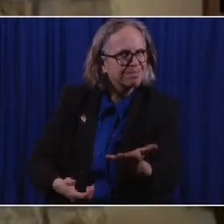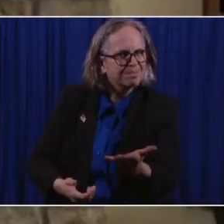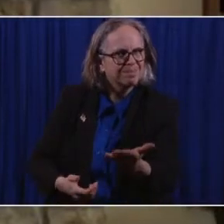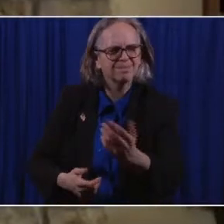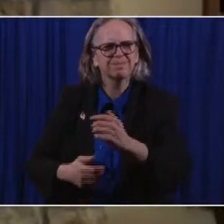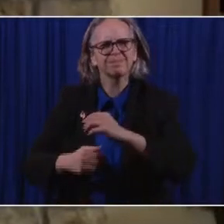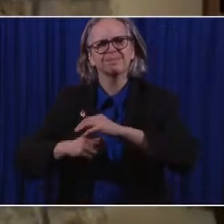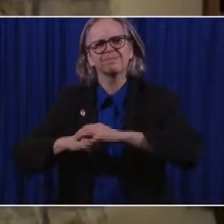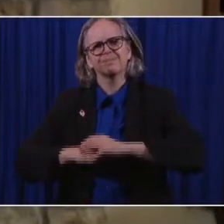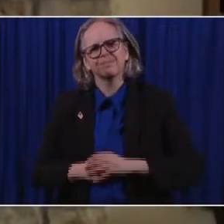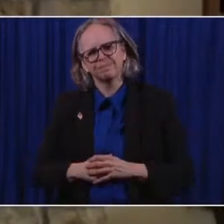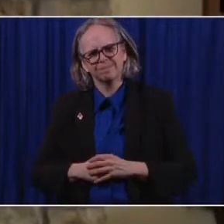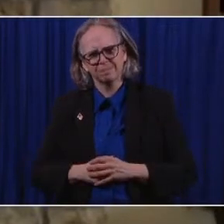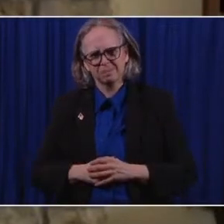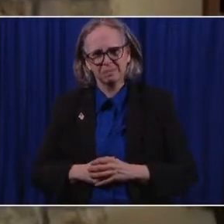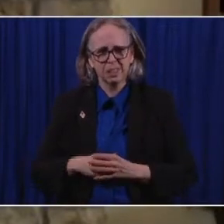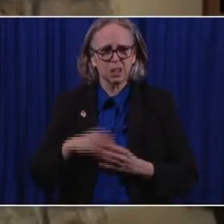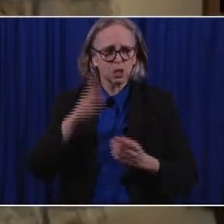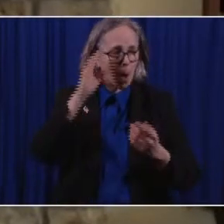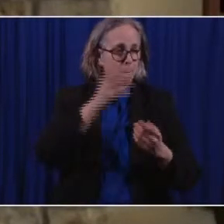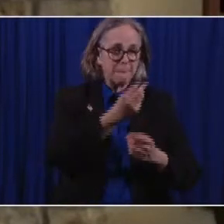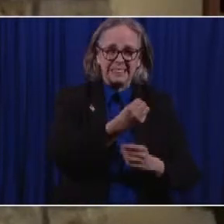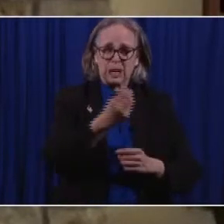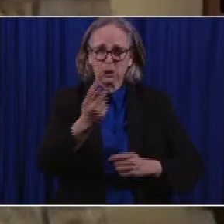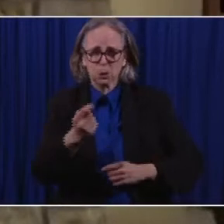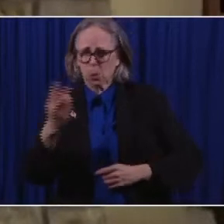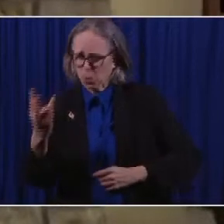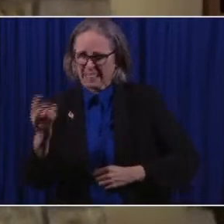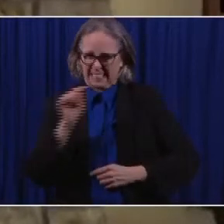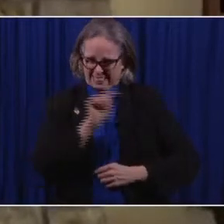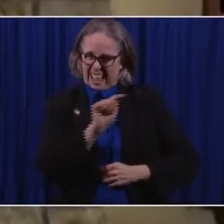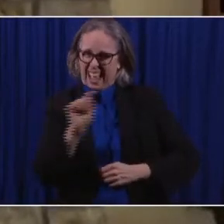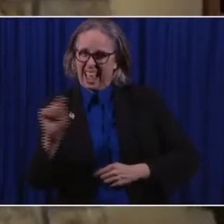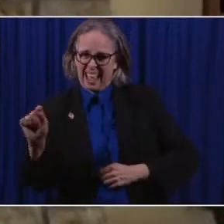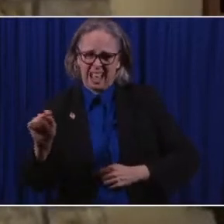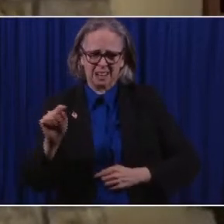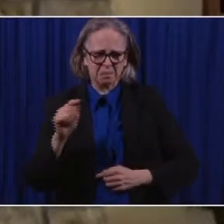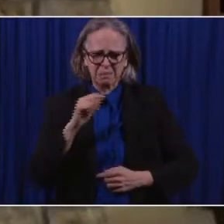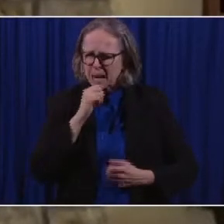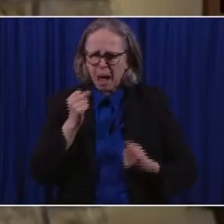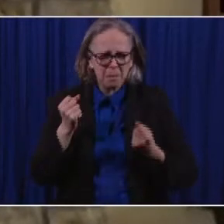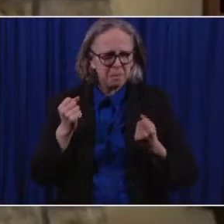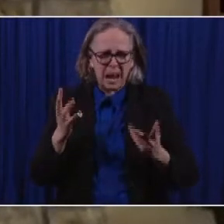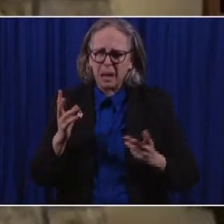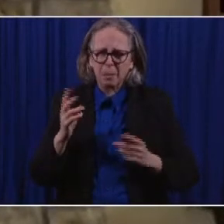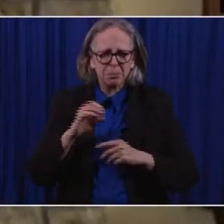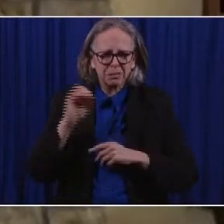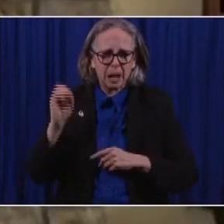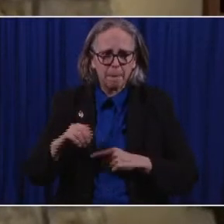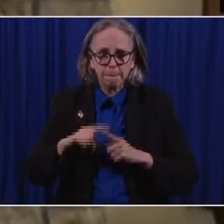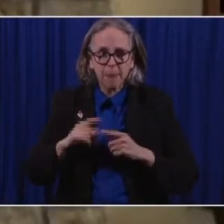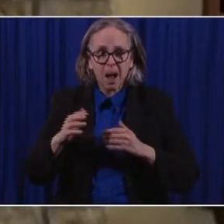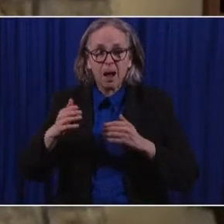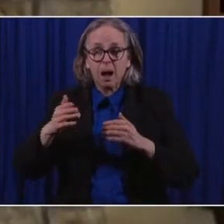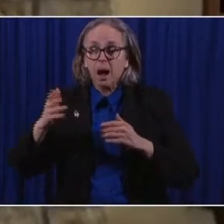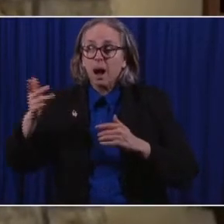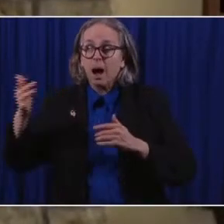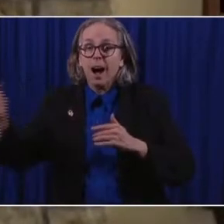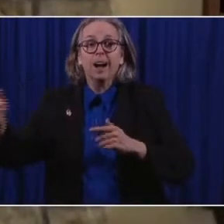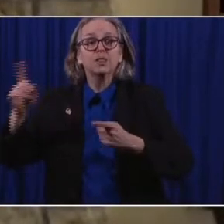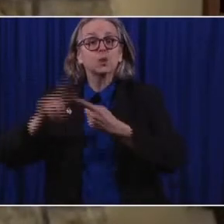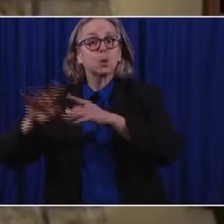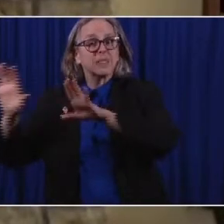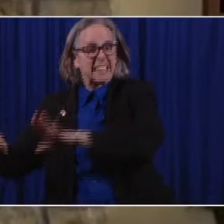Wednesday, that percentage will be lower that you're doing because you just got them. But by Sunday or Monday, you should have that